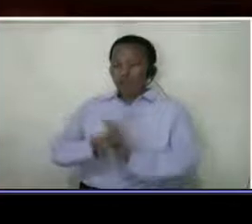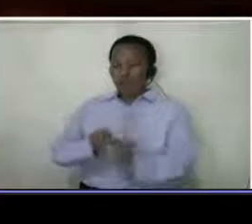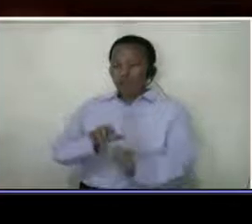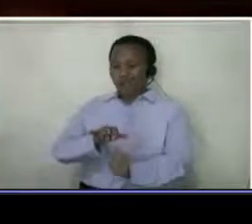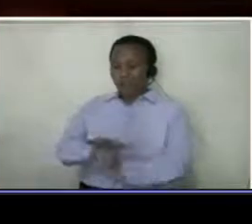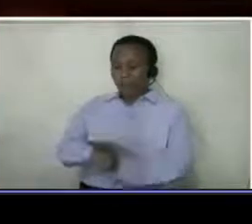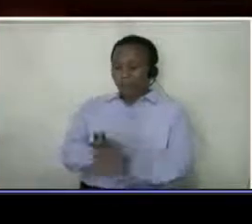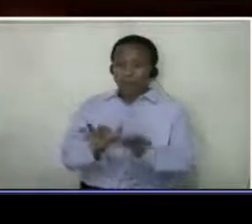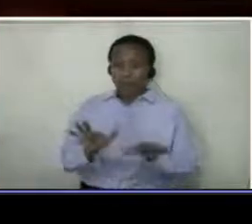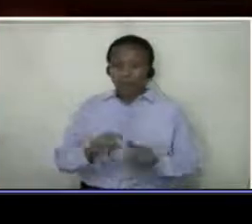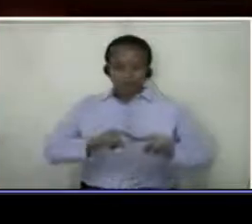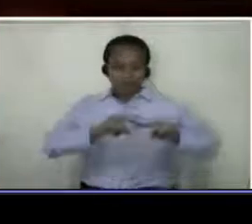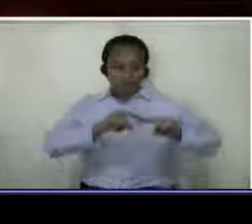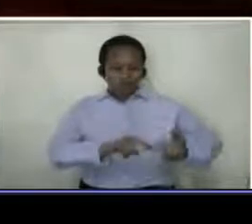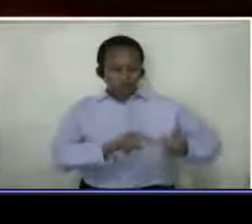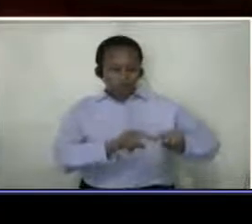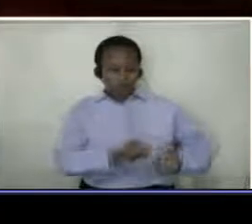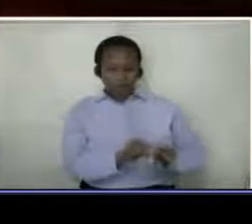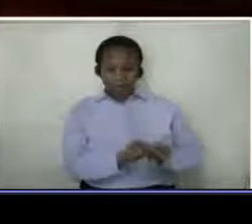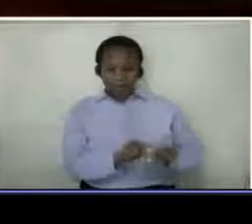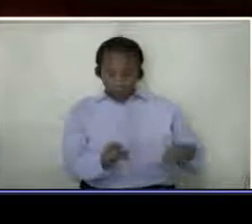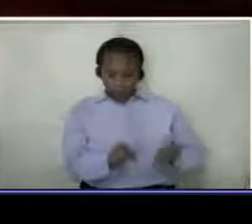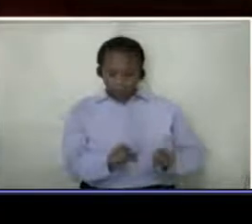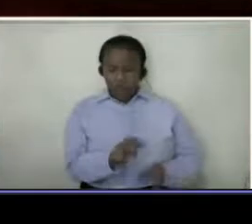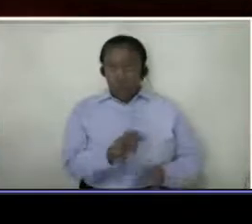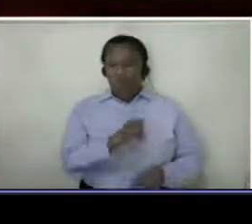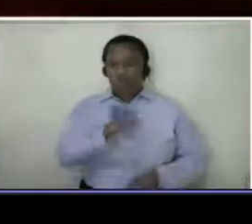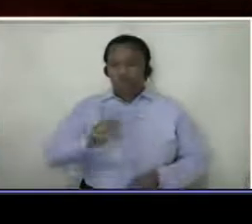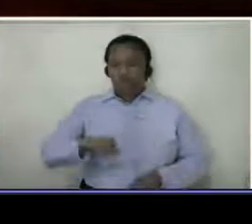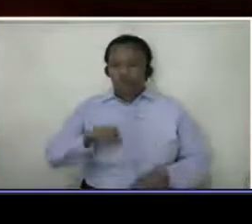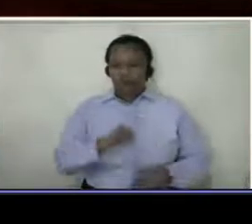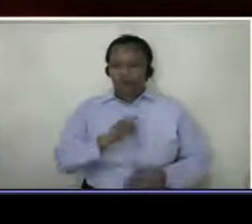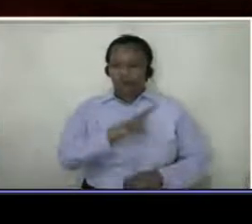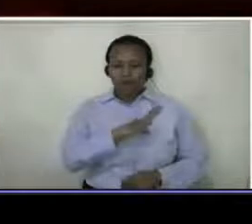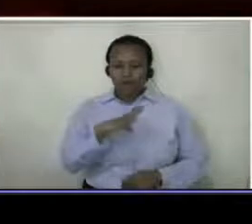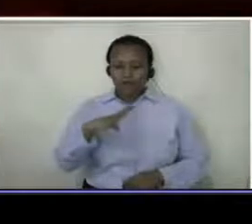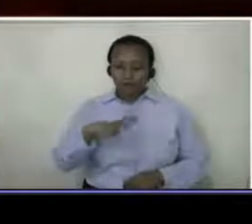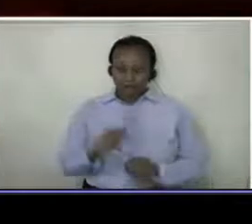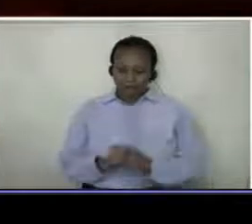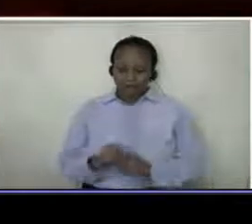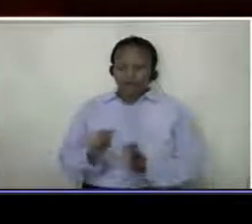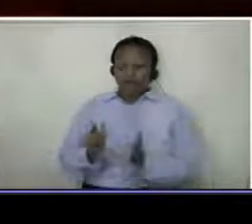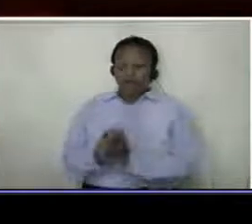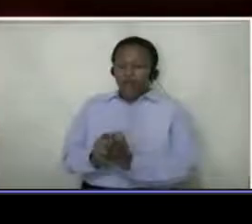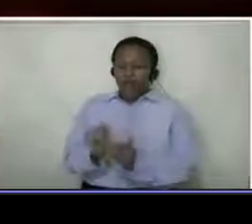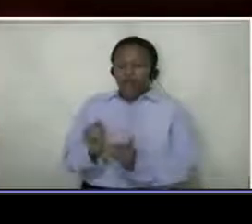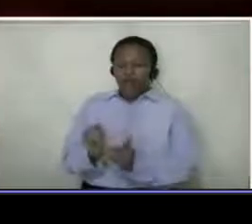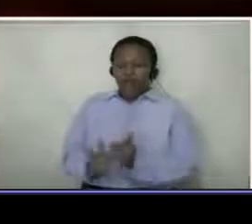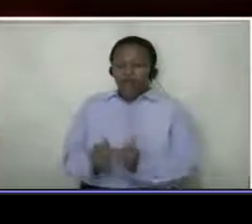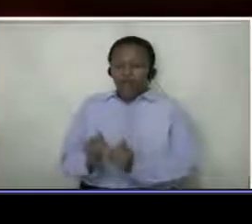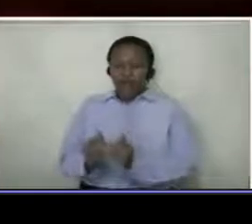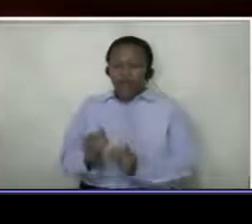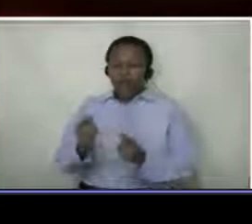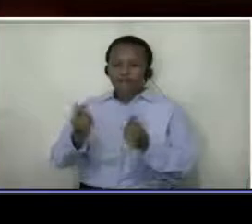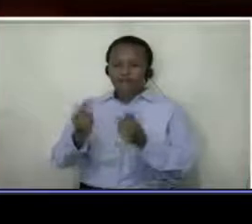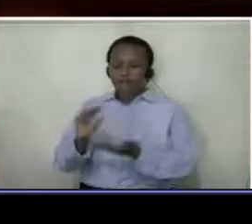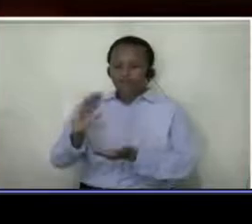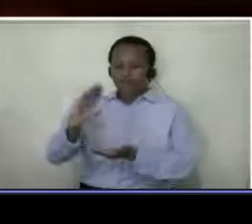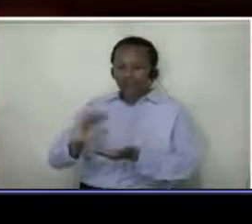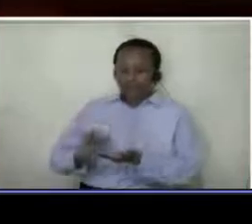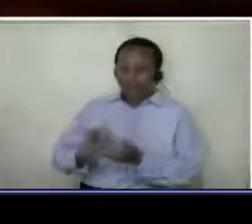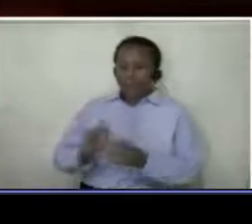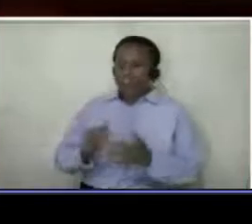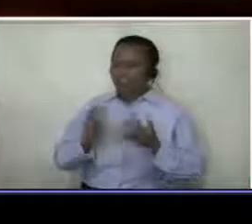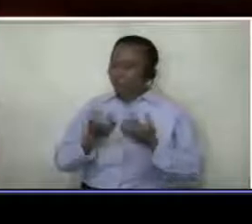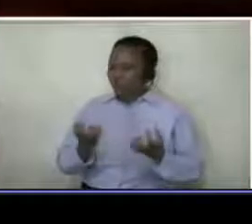dependent upon those municipal councils. Seized with having to defend legal proceedings, limited funds and intellectual resources